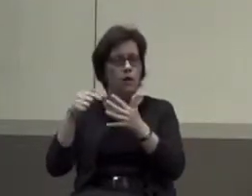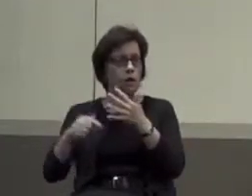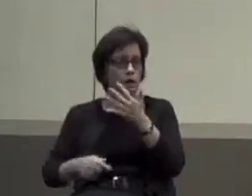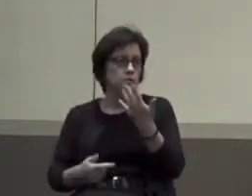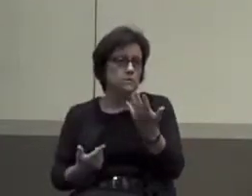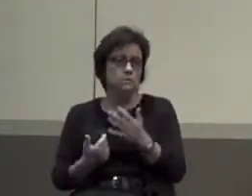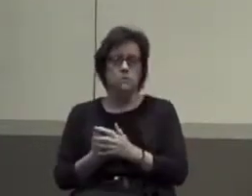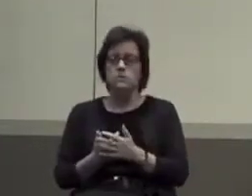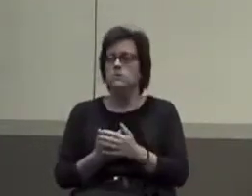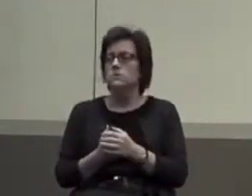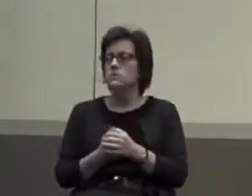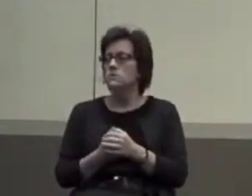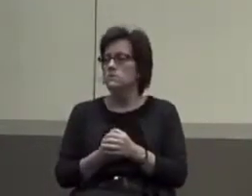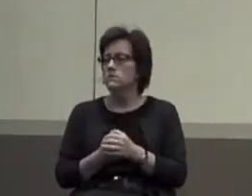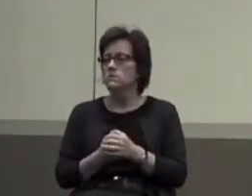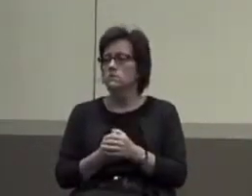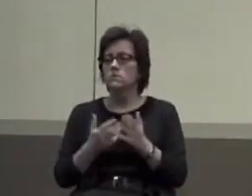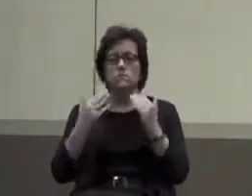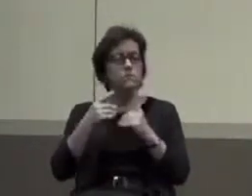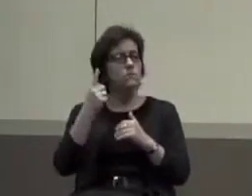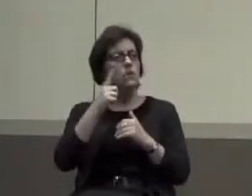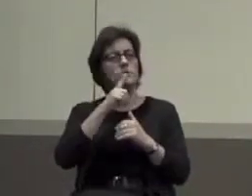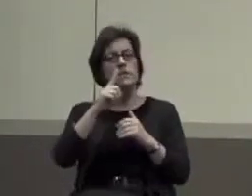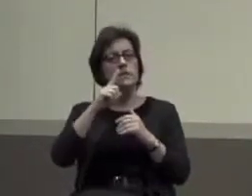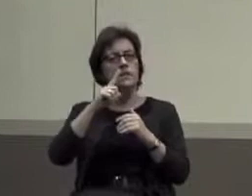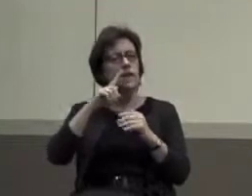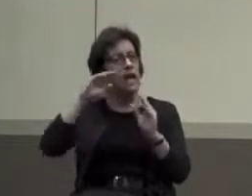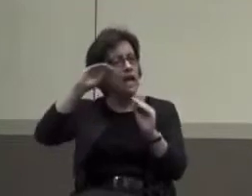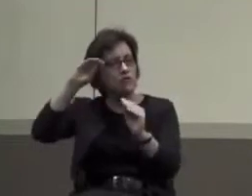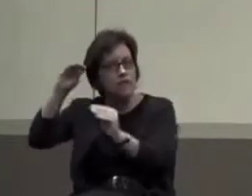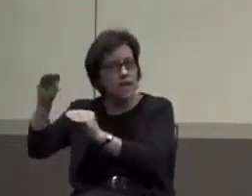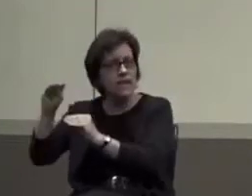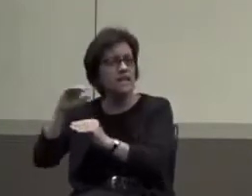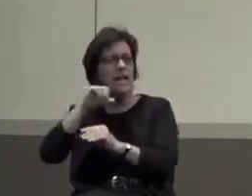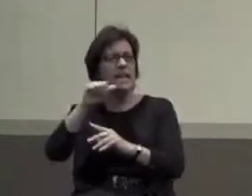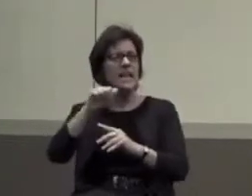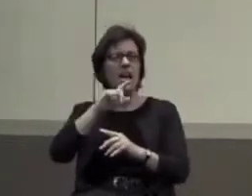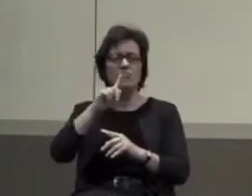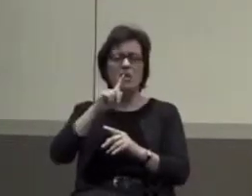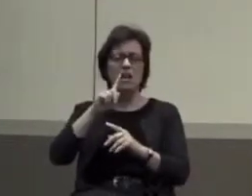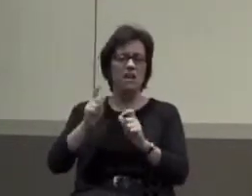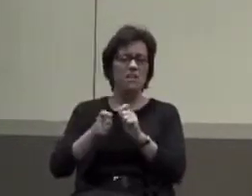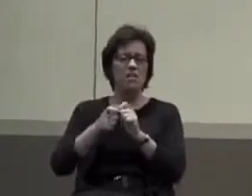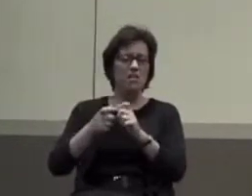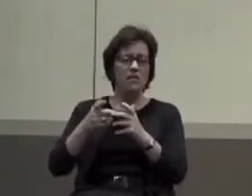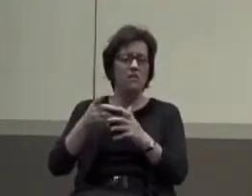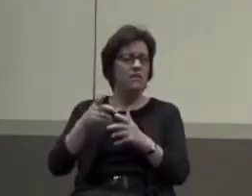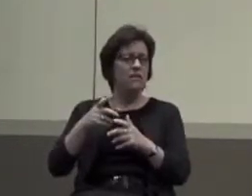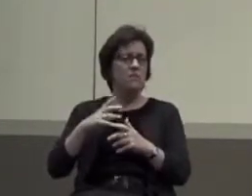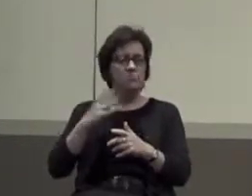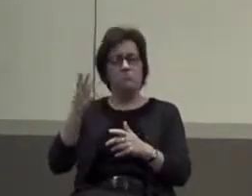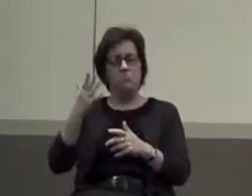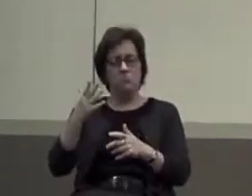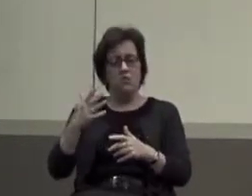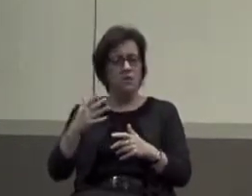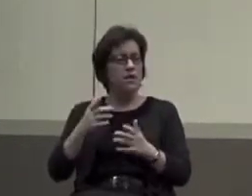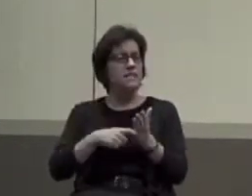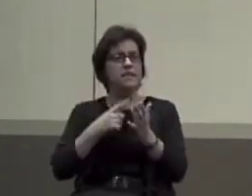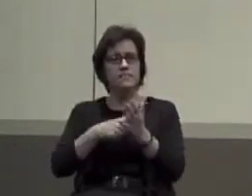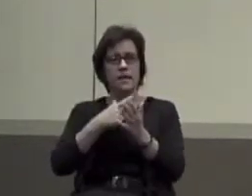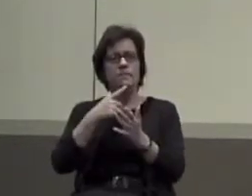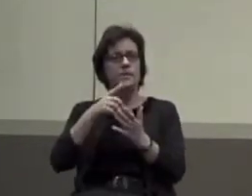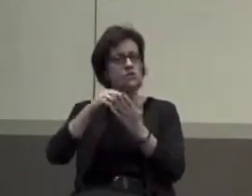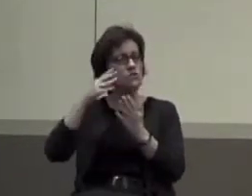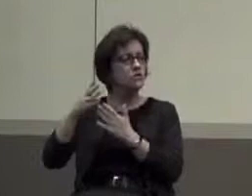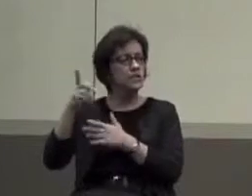One is to be educative and not vindictive. I mean, sometimes students needle us, and they really just know